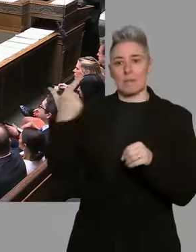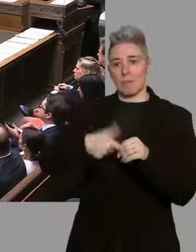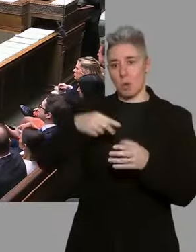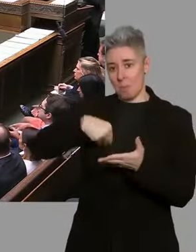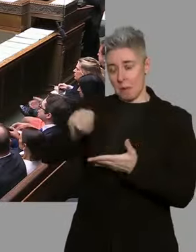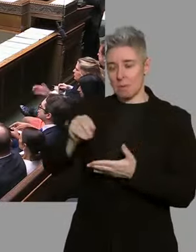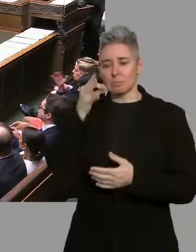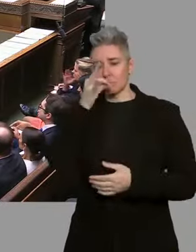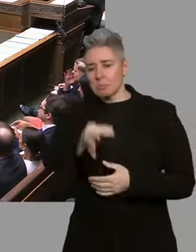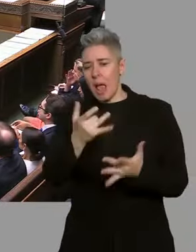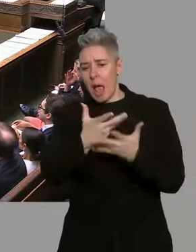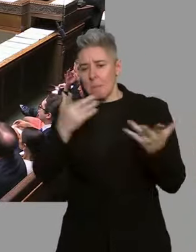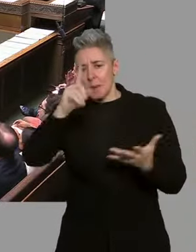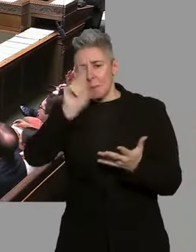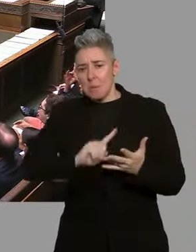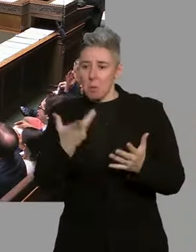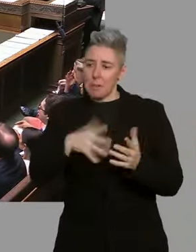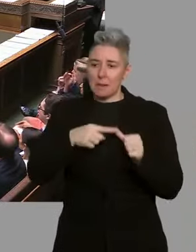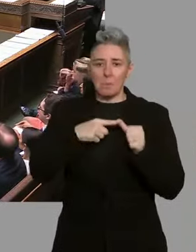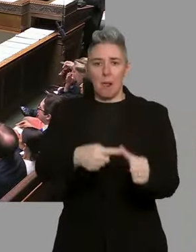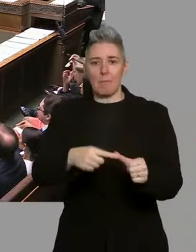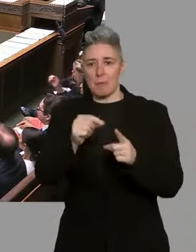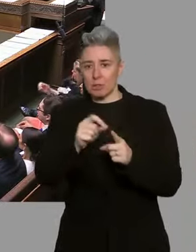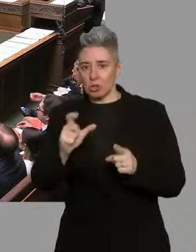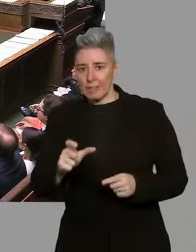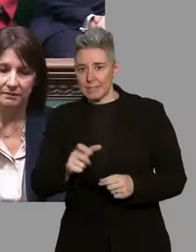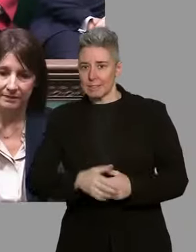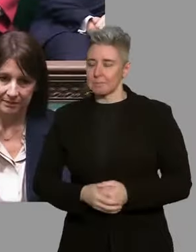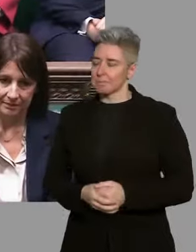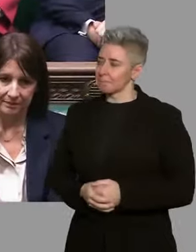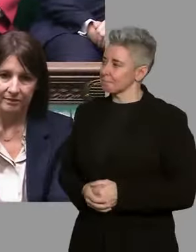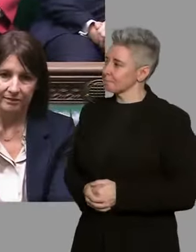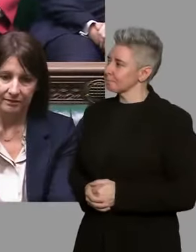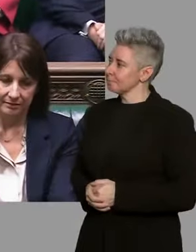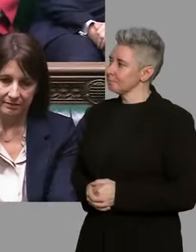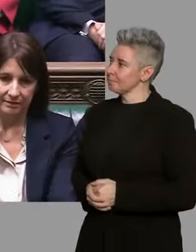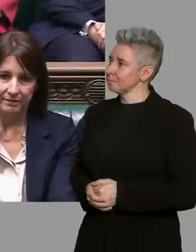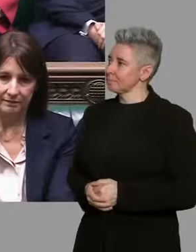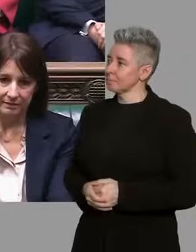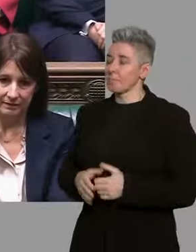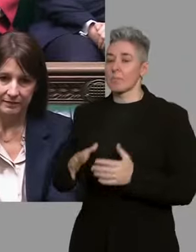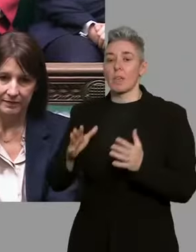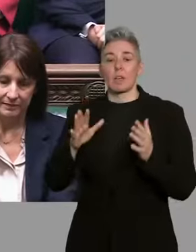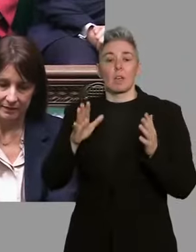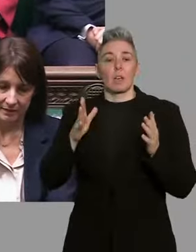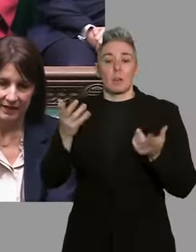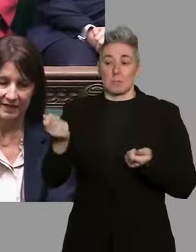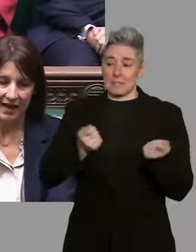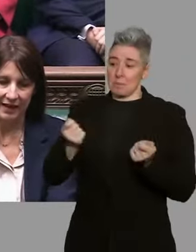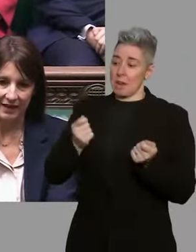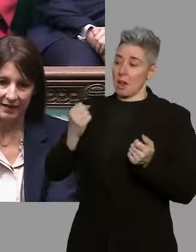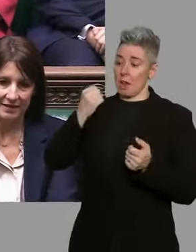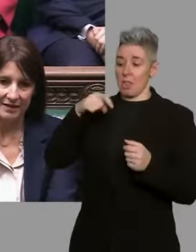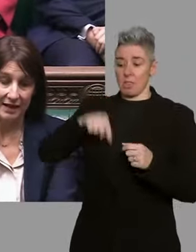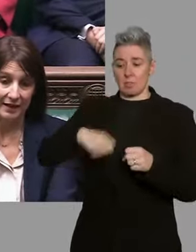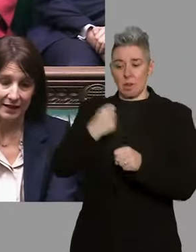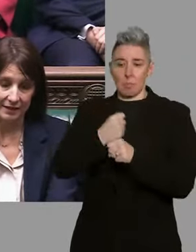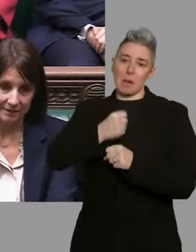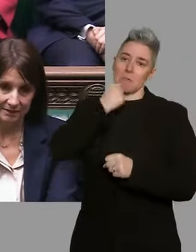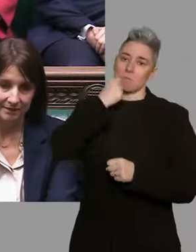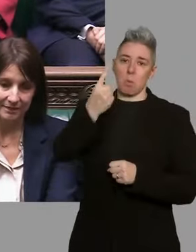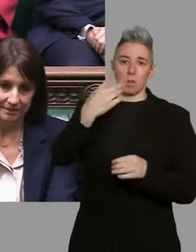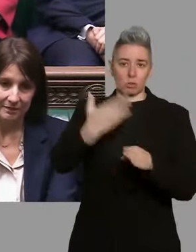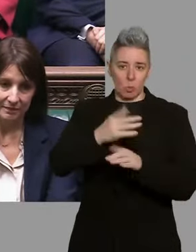Mr. Speaker, the number one job of this government was to put the finances back in order after the last government lost control. They